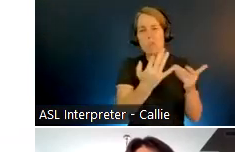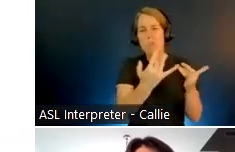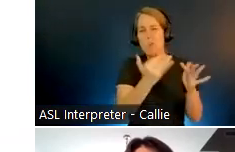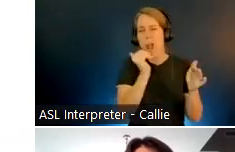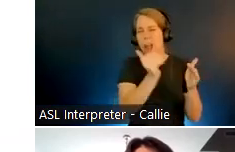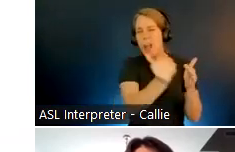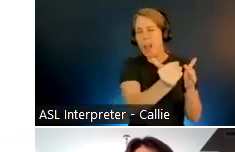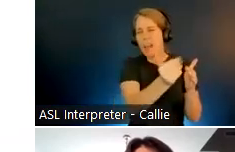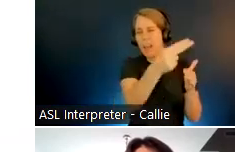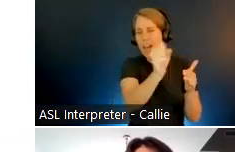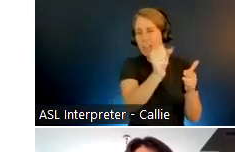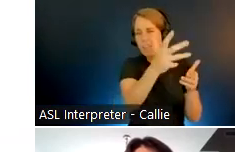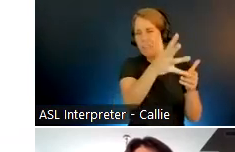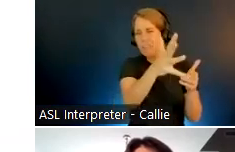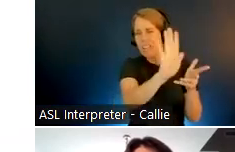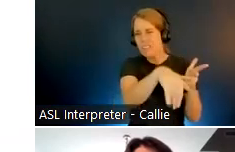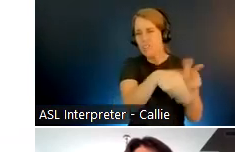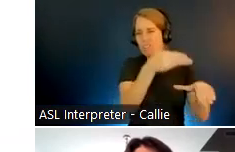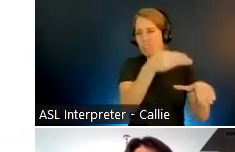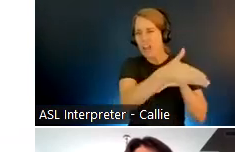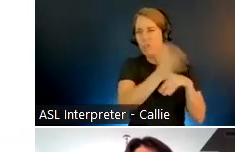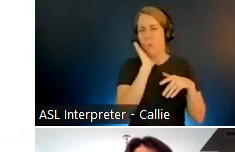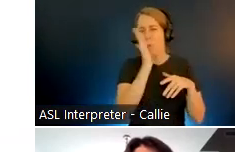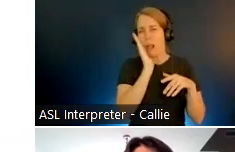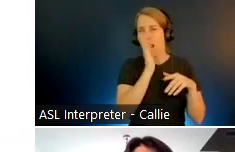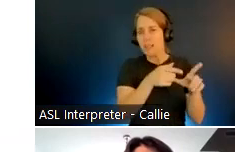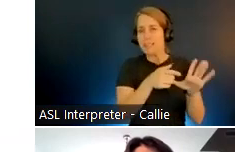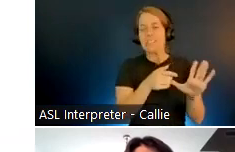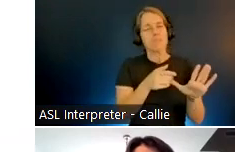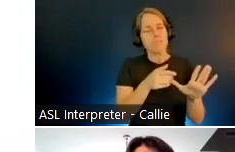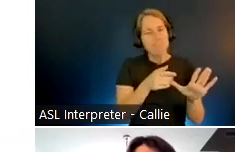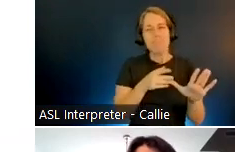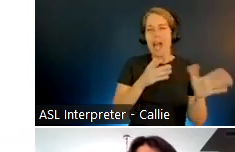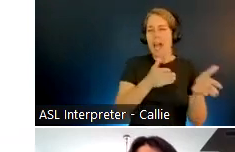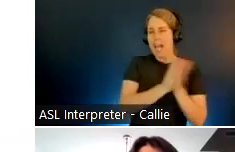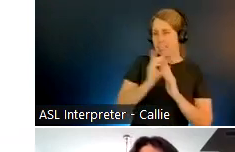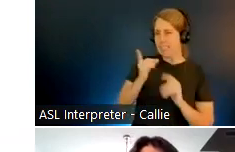to leave or you're leaving. That would be a time that we could help.